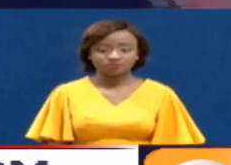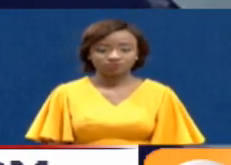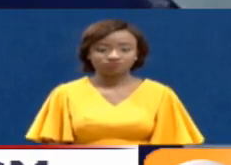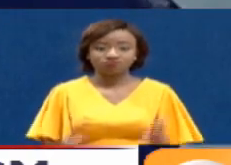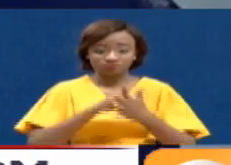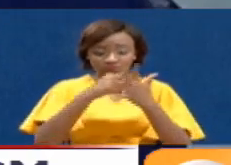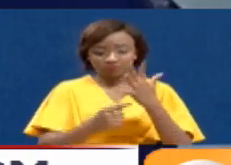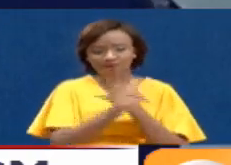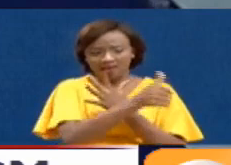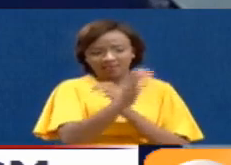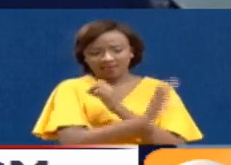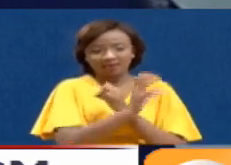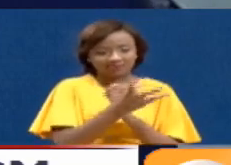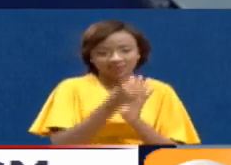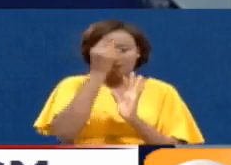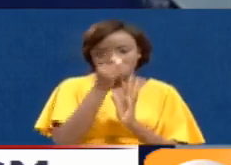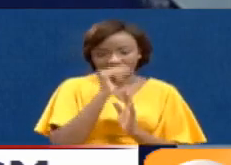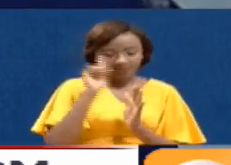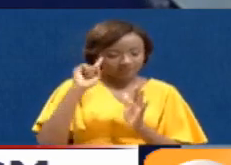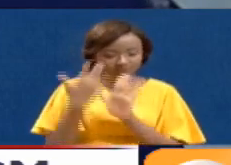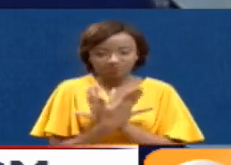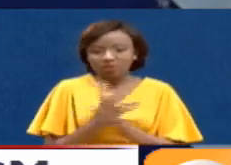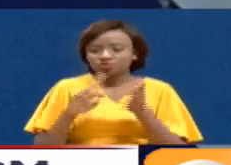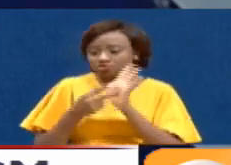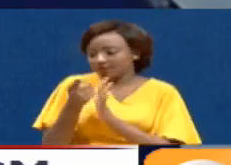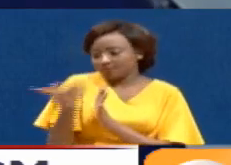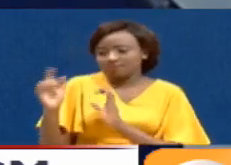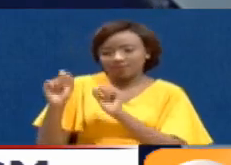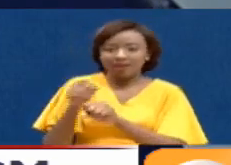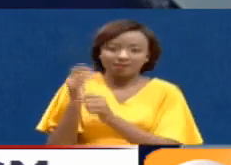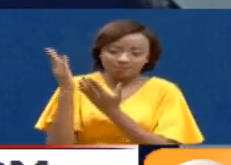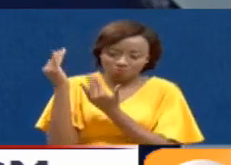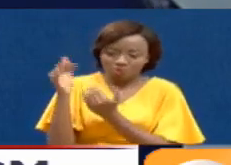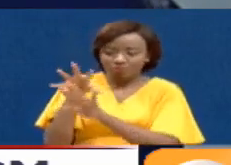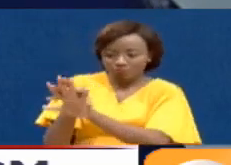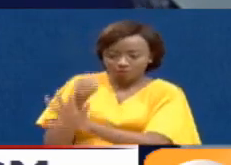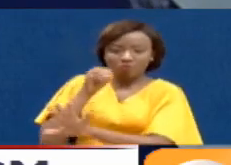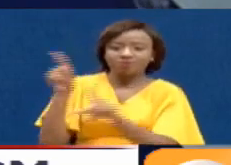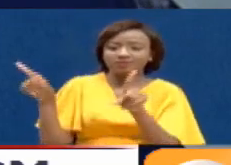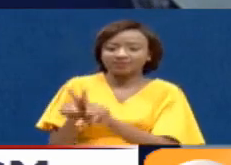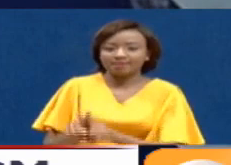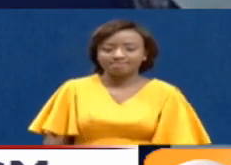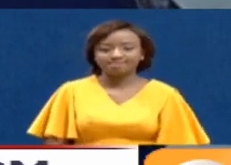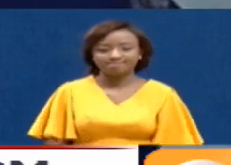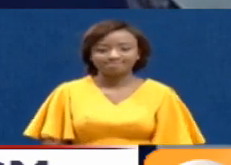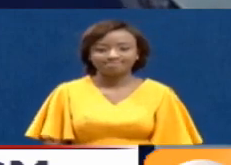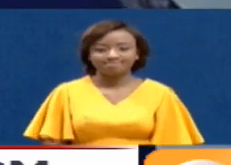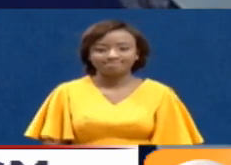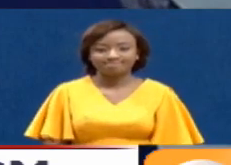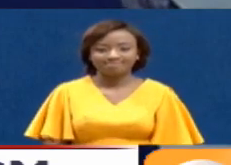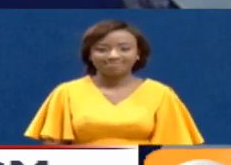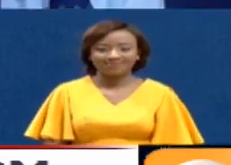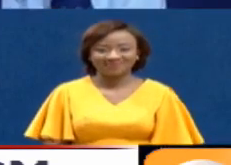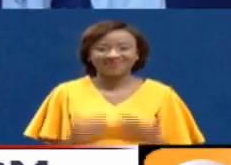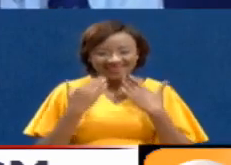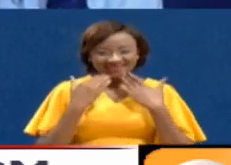you go slow, the price becomes higher. And I hope that my country, Kenya, can learn these lessons also. Dr.